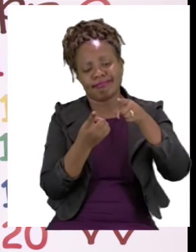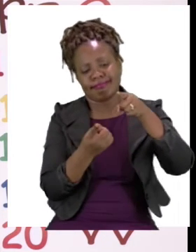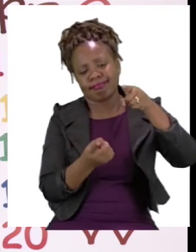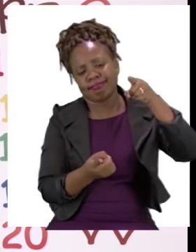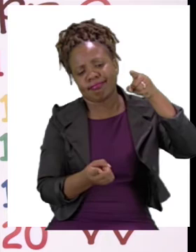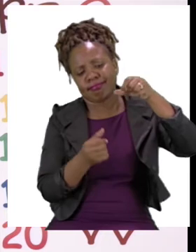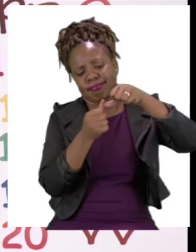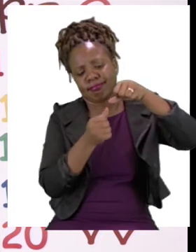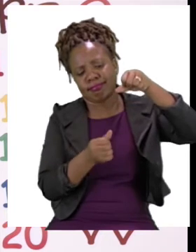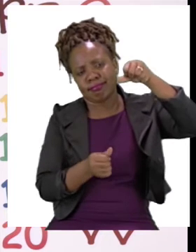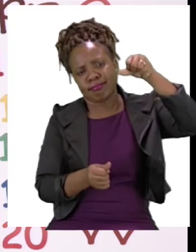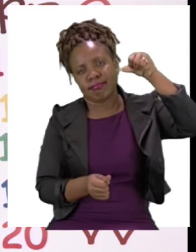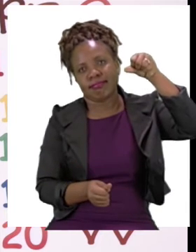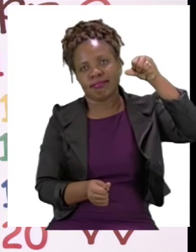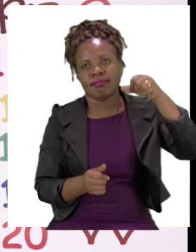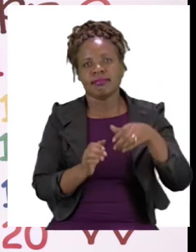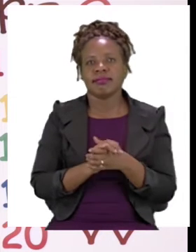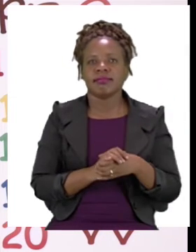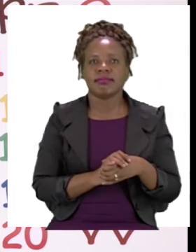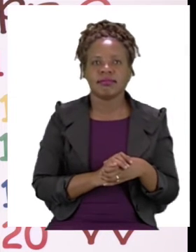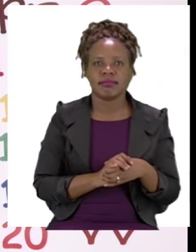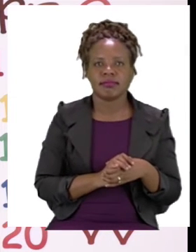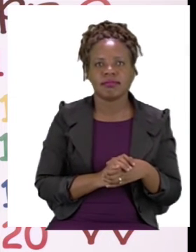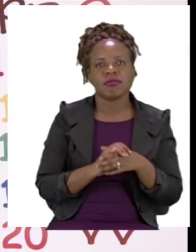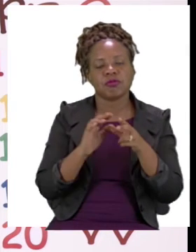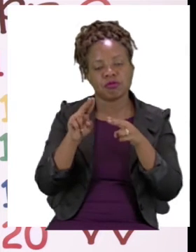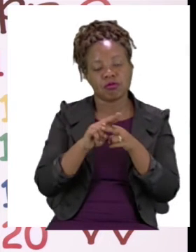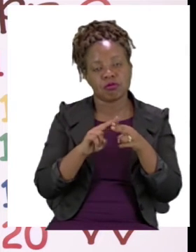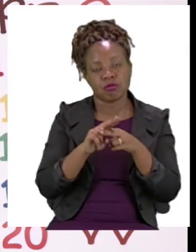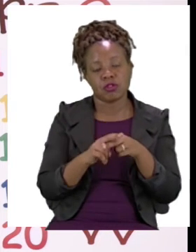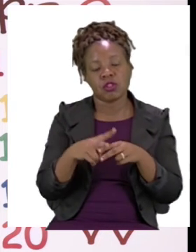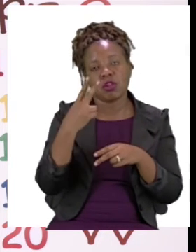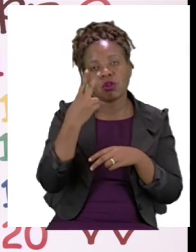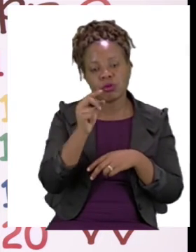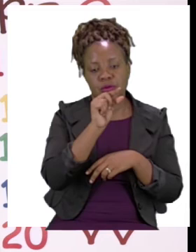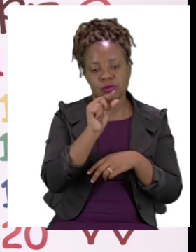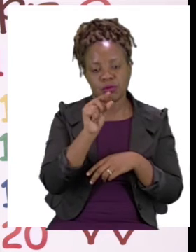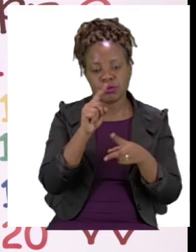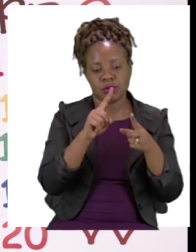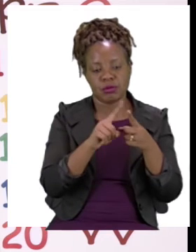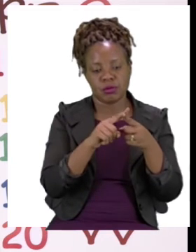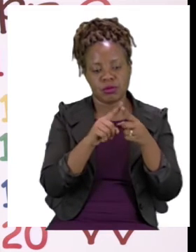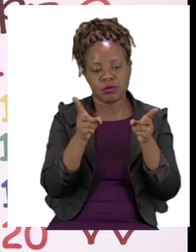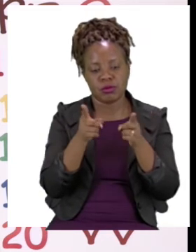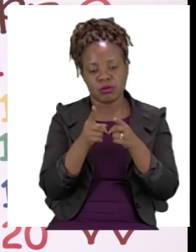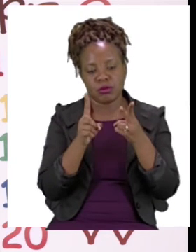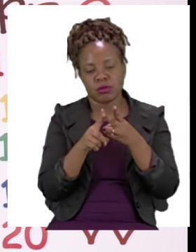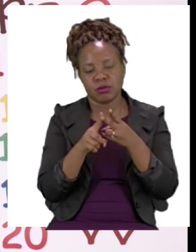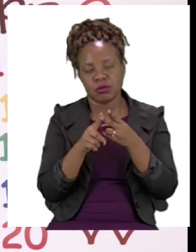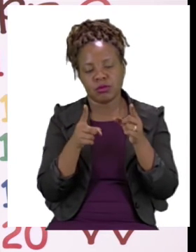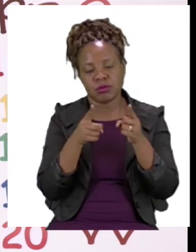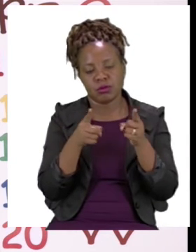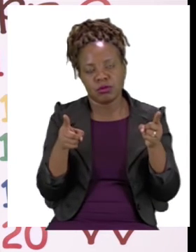upright. So these are the two that we are going to be using for our exercise today. Let's take a look at number